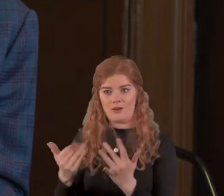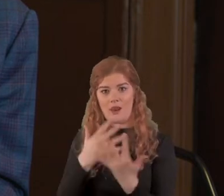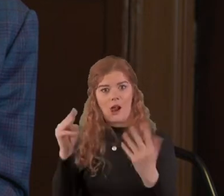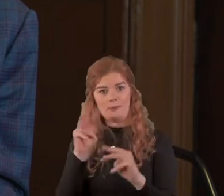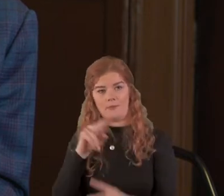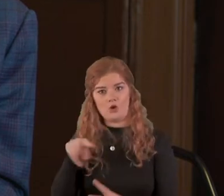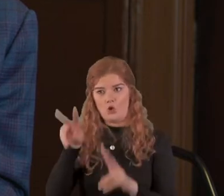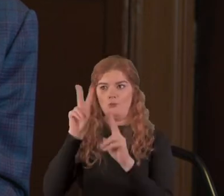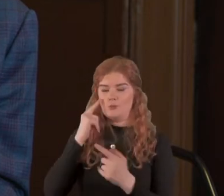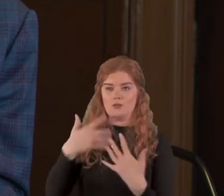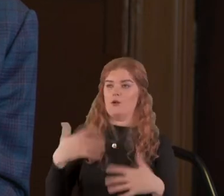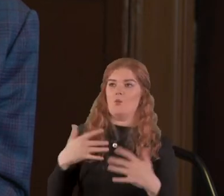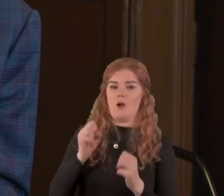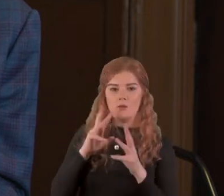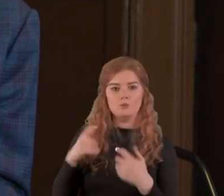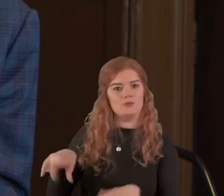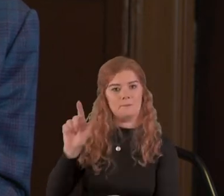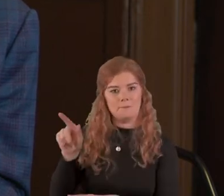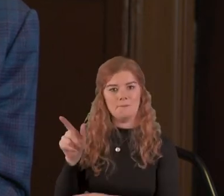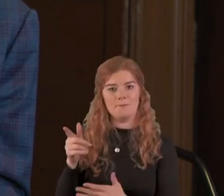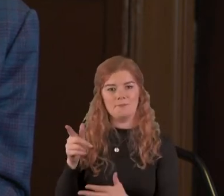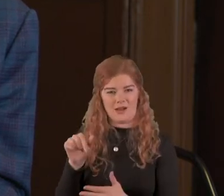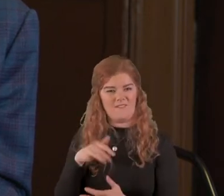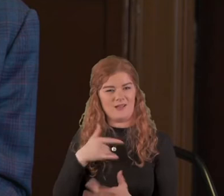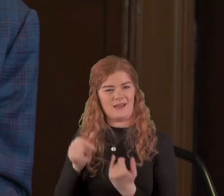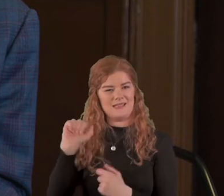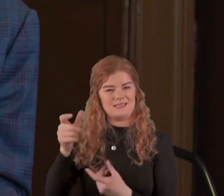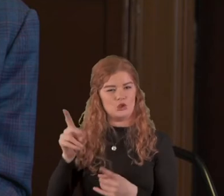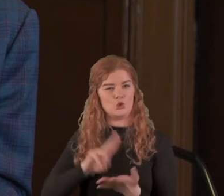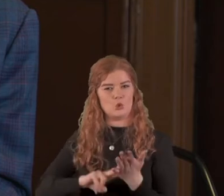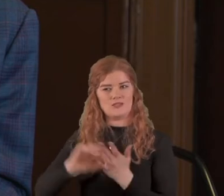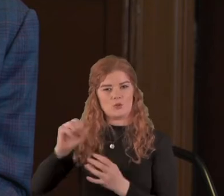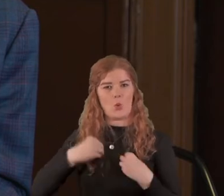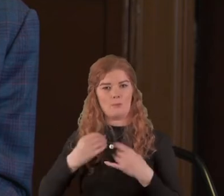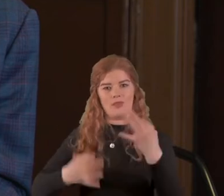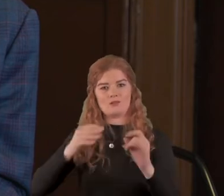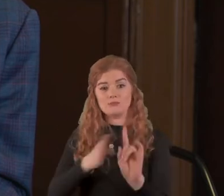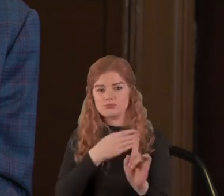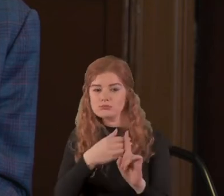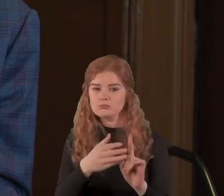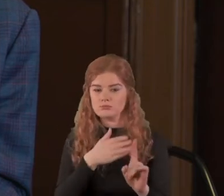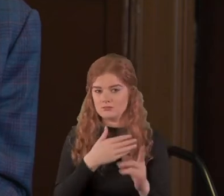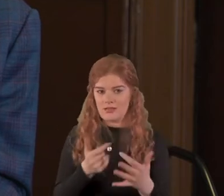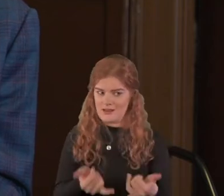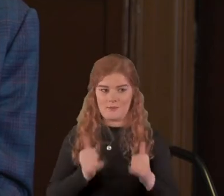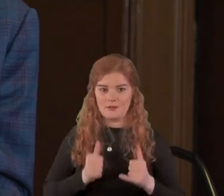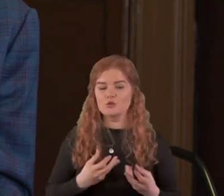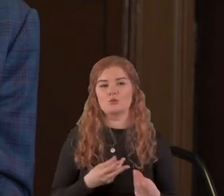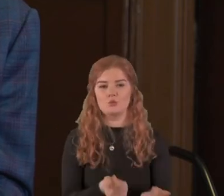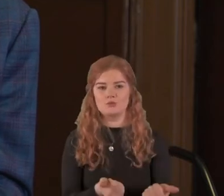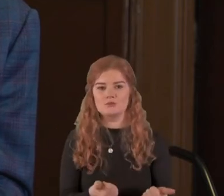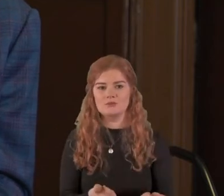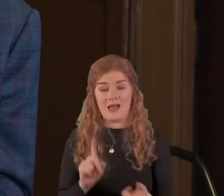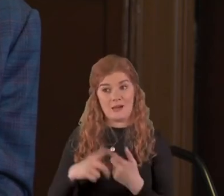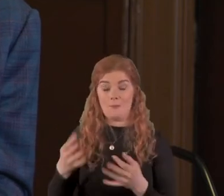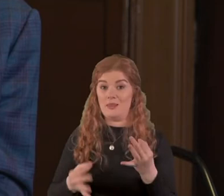swayed by him. And it does appear that he deployed his political gifts very ably. And by the way, the political